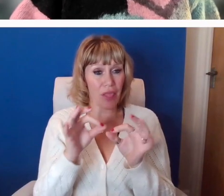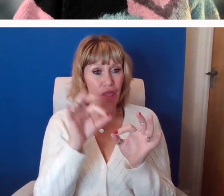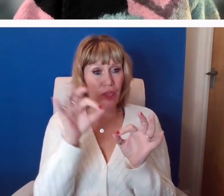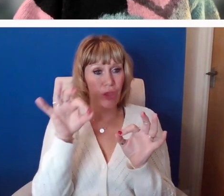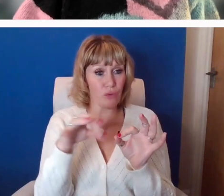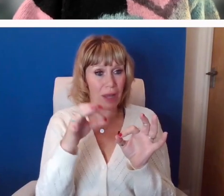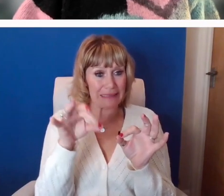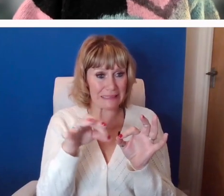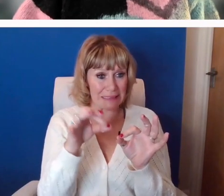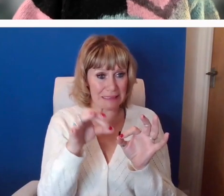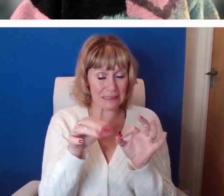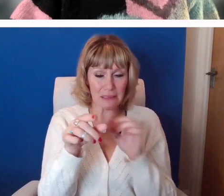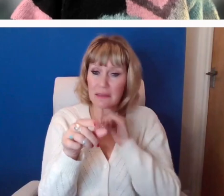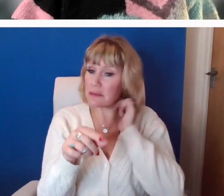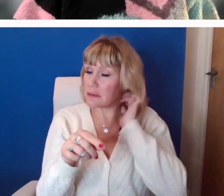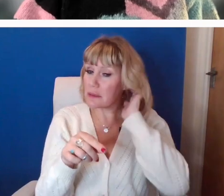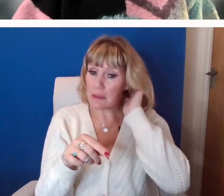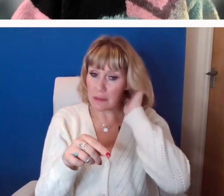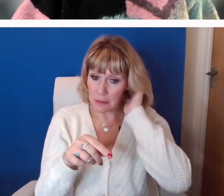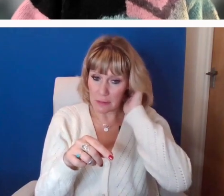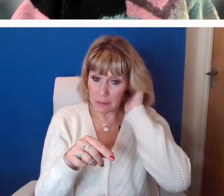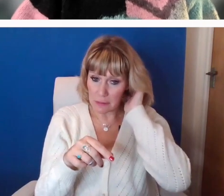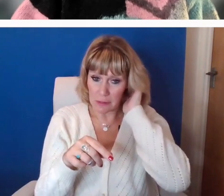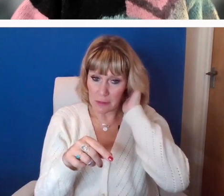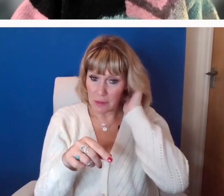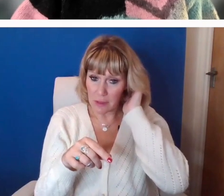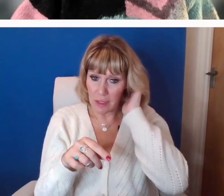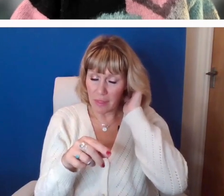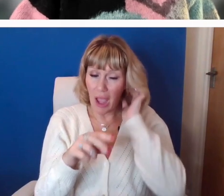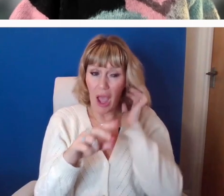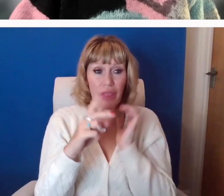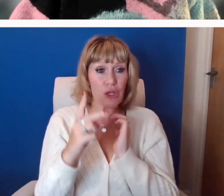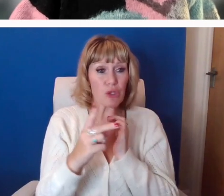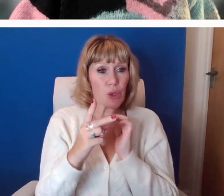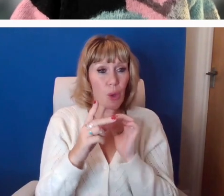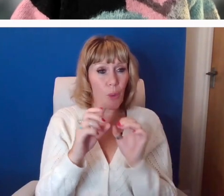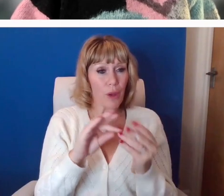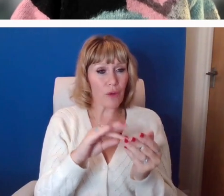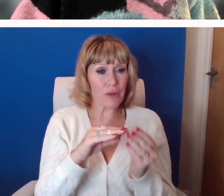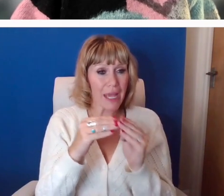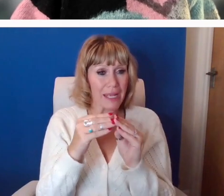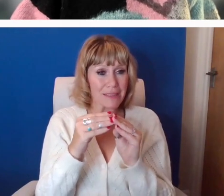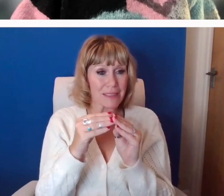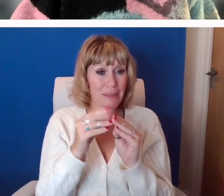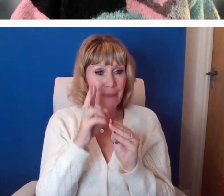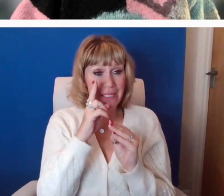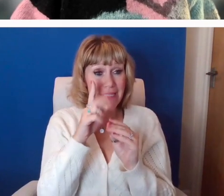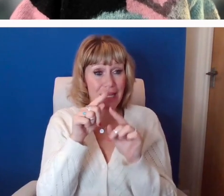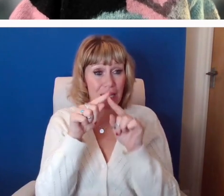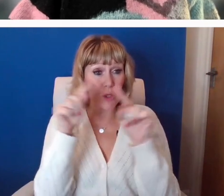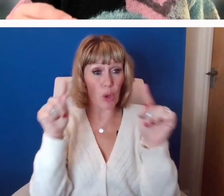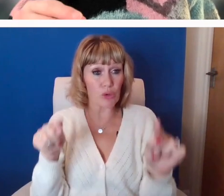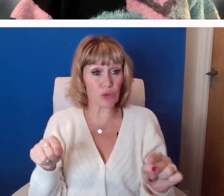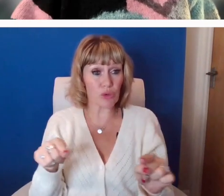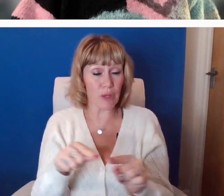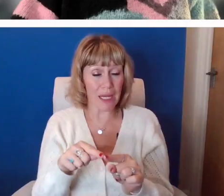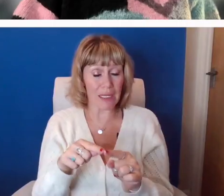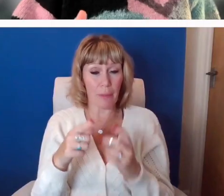They were created, to be seen on screen, if you like. The other images in this exhibition